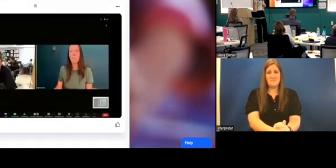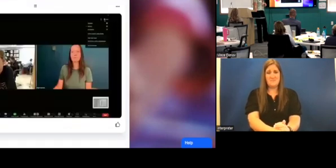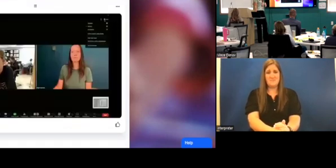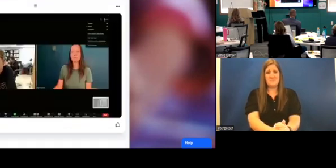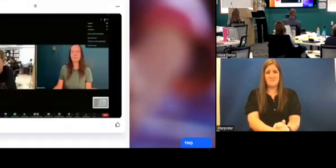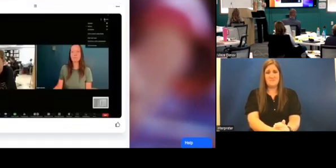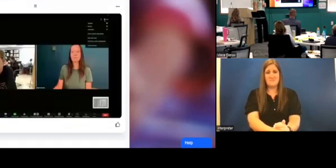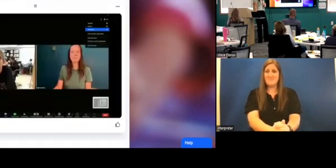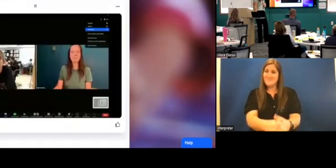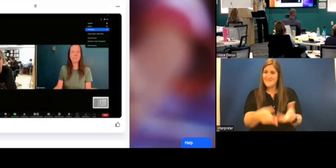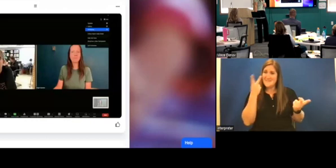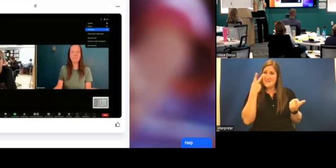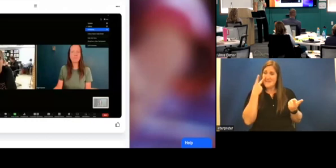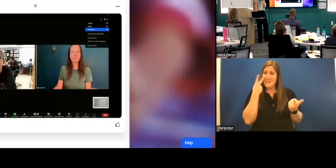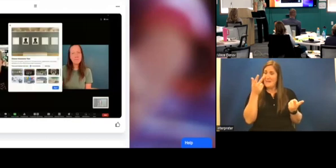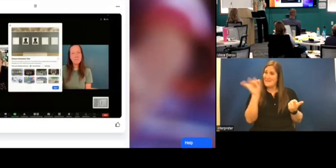it's kind of fun, right? We're in the same room.